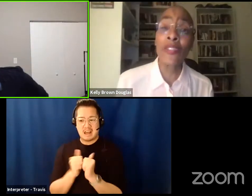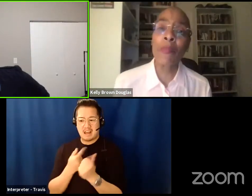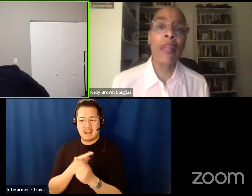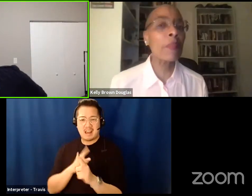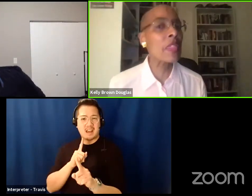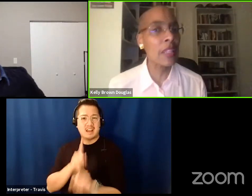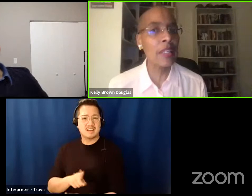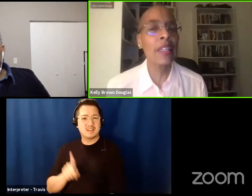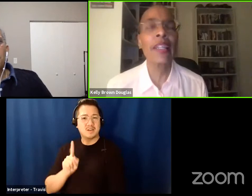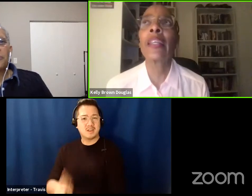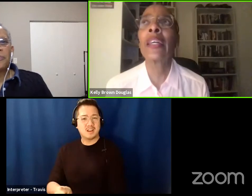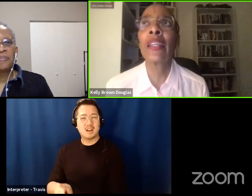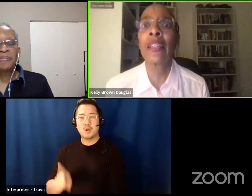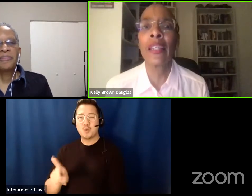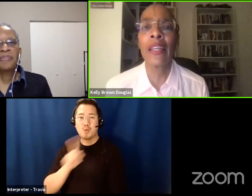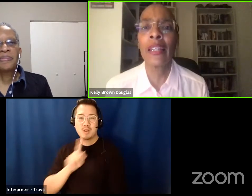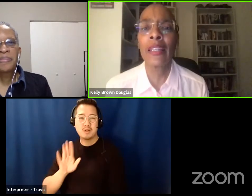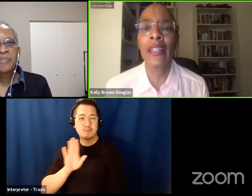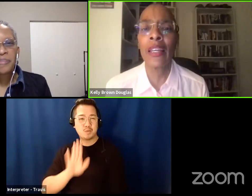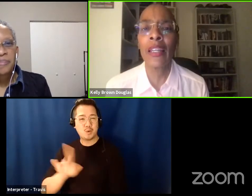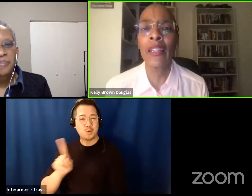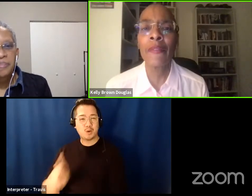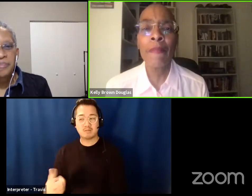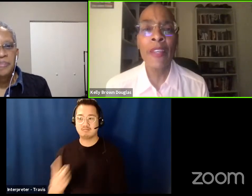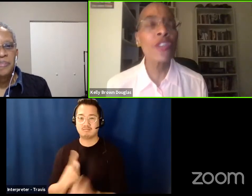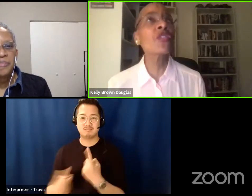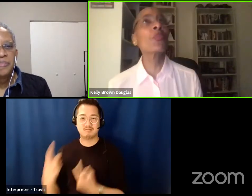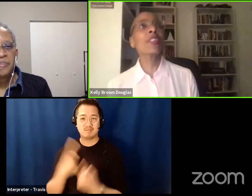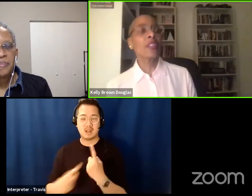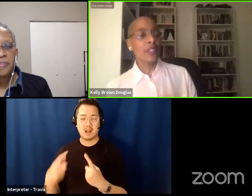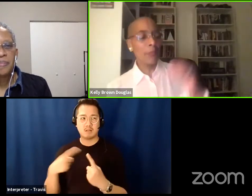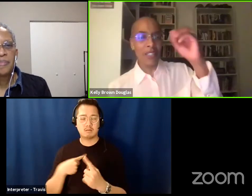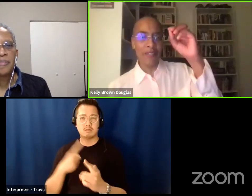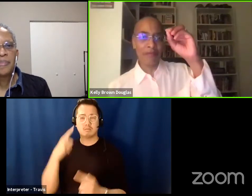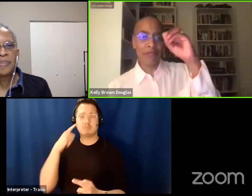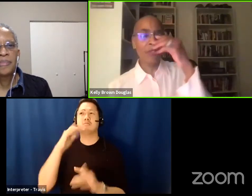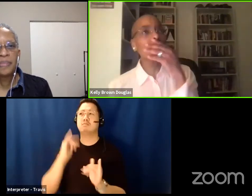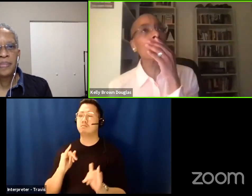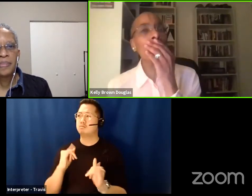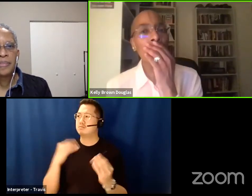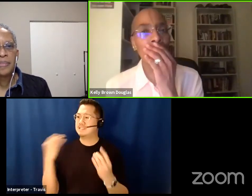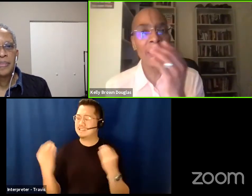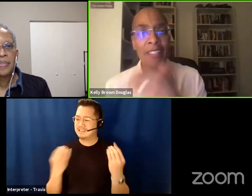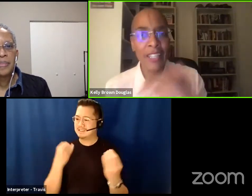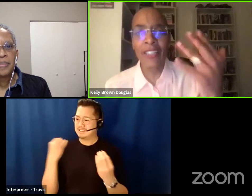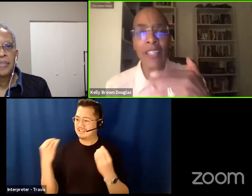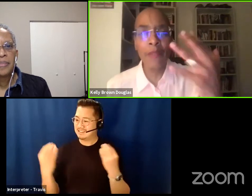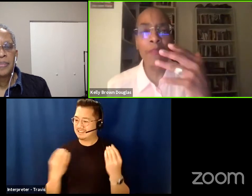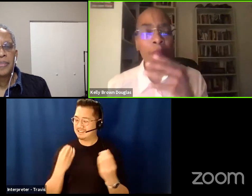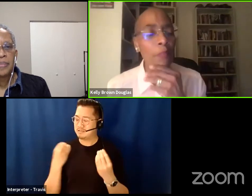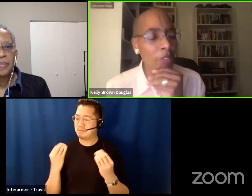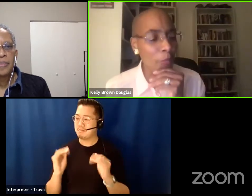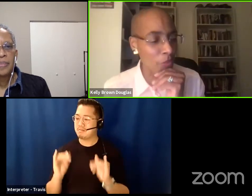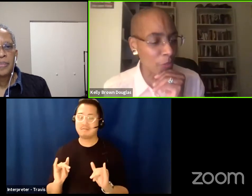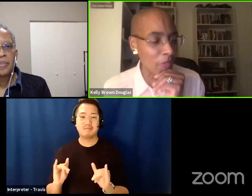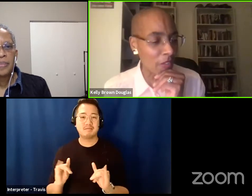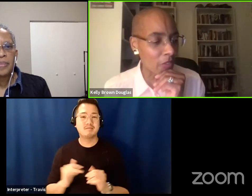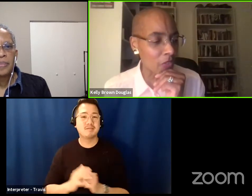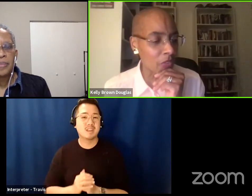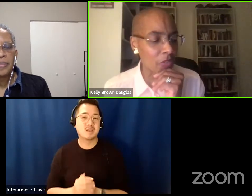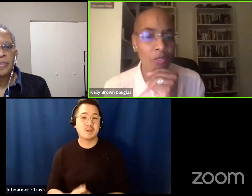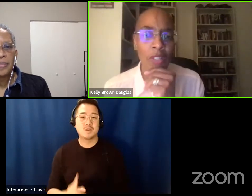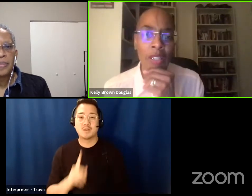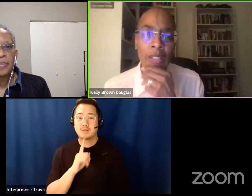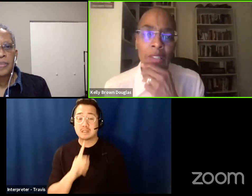and because they make me think and here's what, let me say and keep you pushing me if